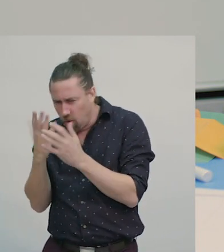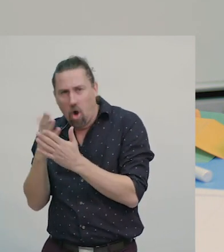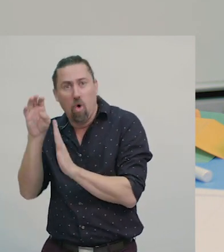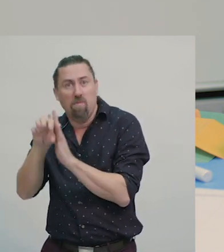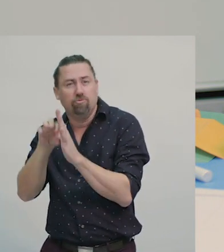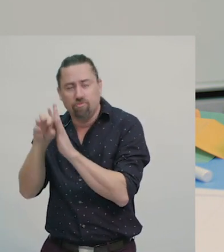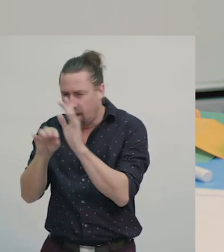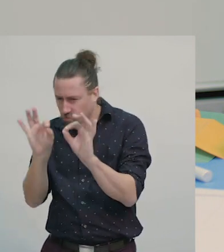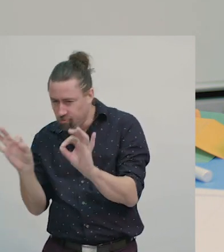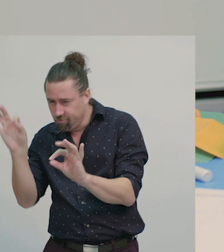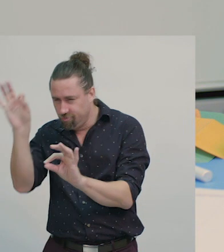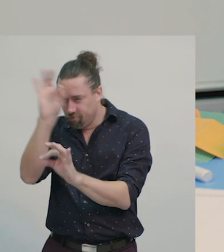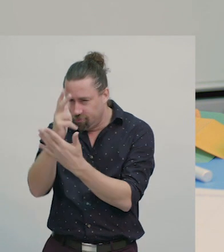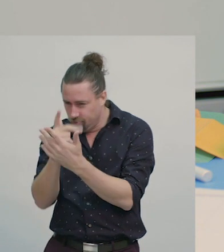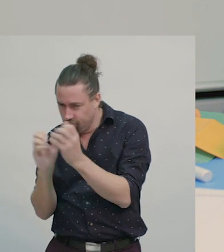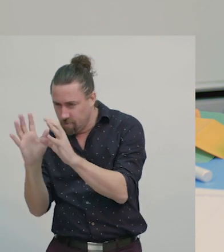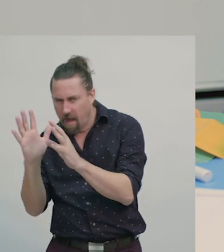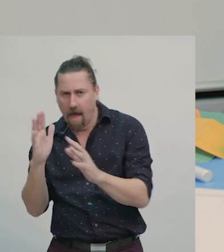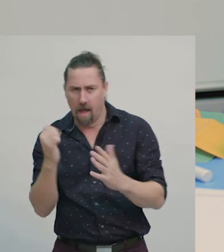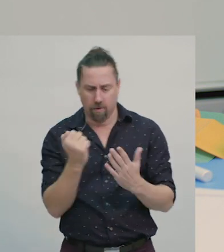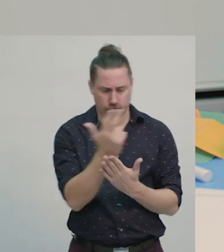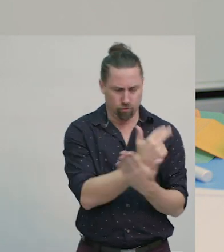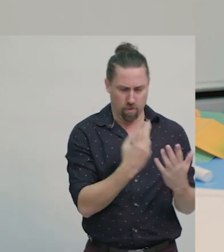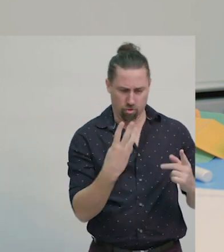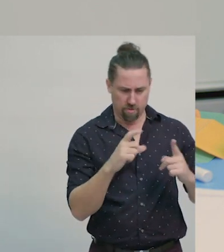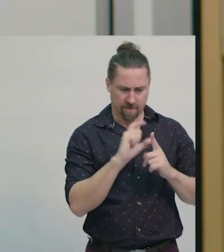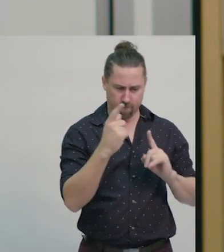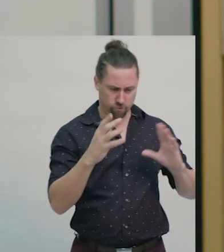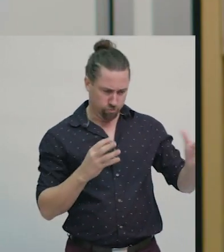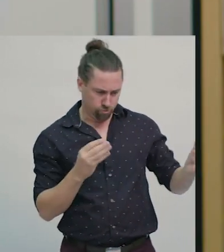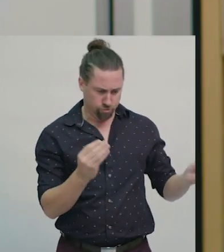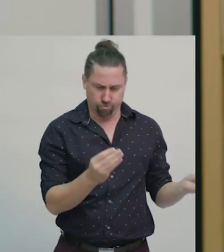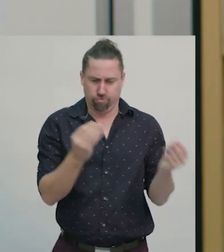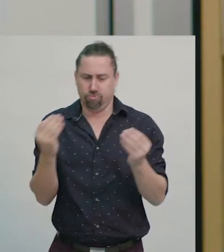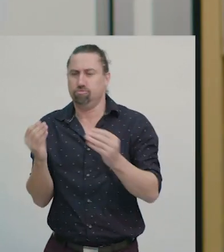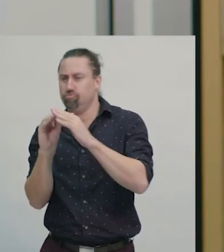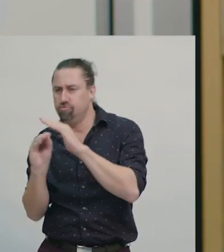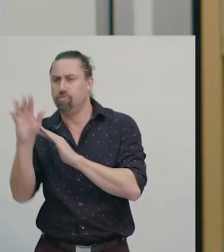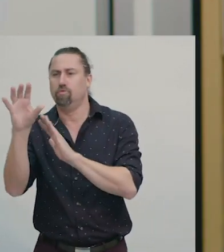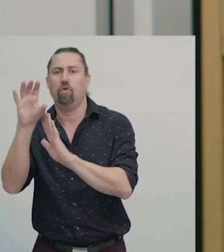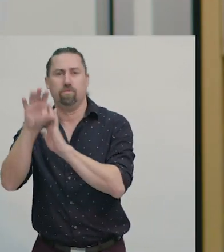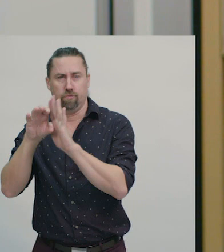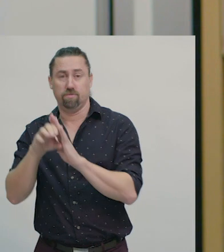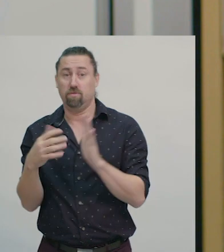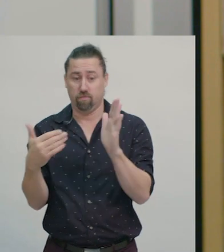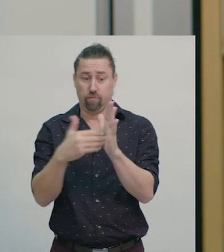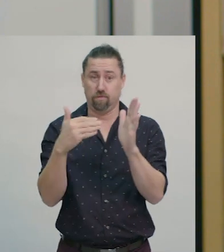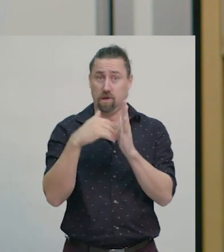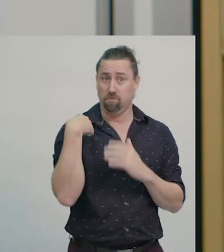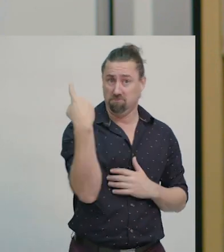computer animated, 3D objects are often drawn. Today, we are going to construct and